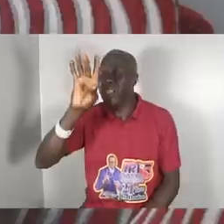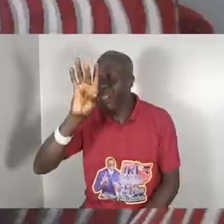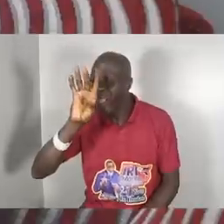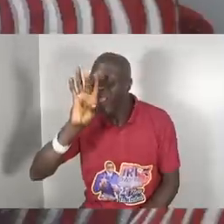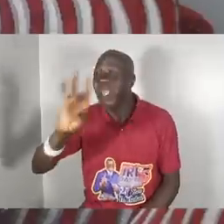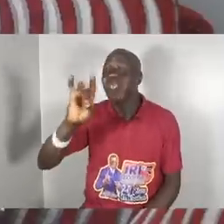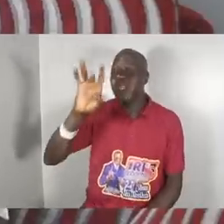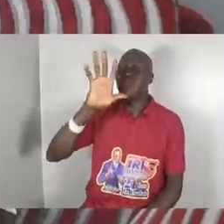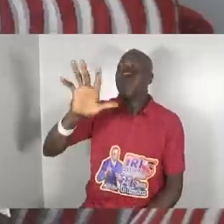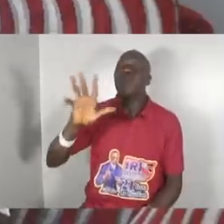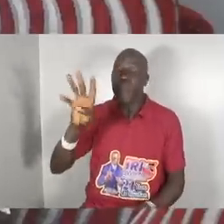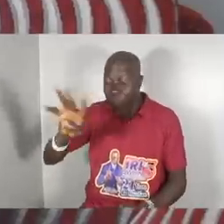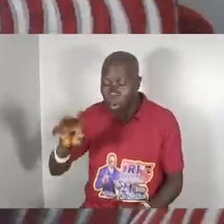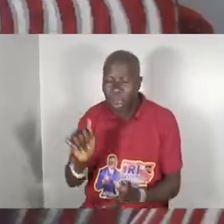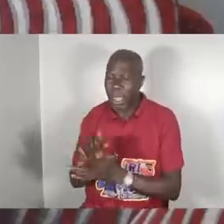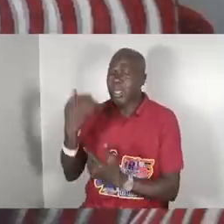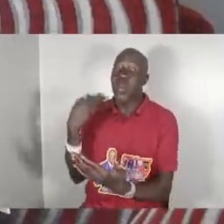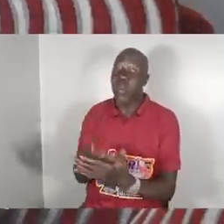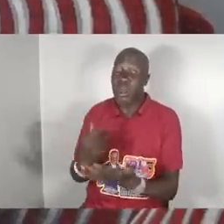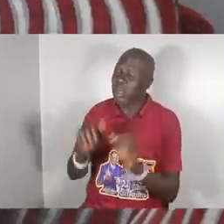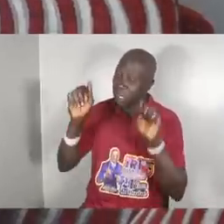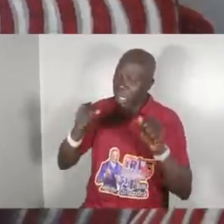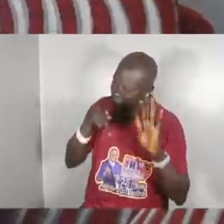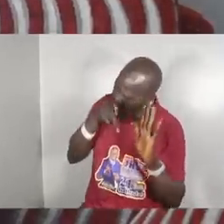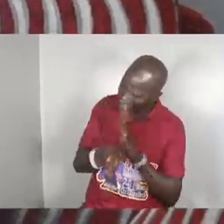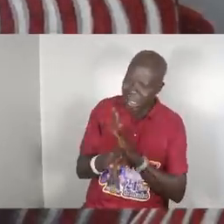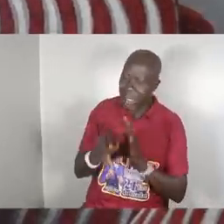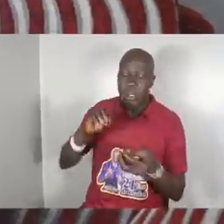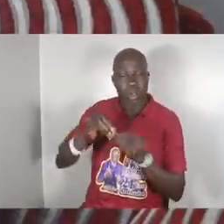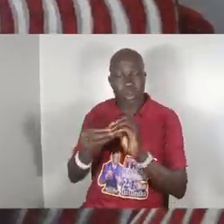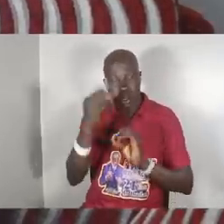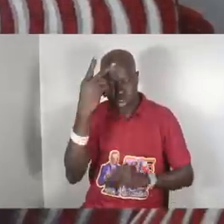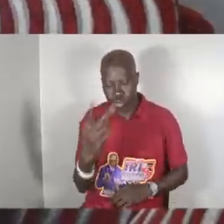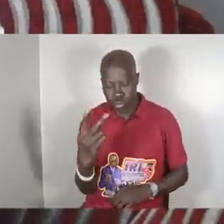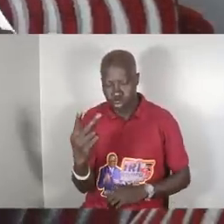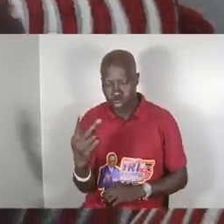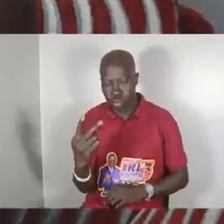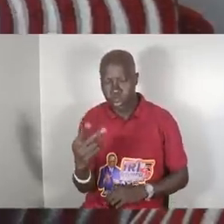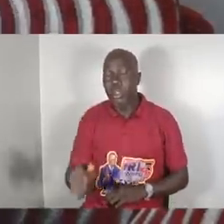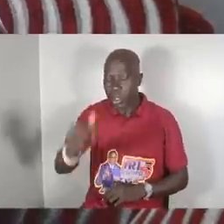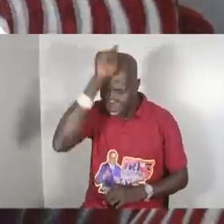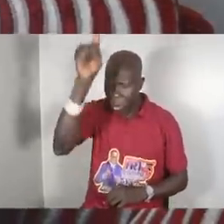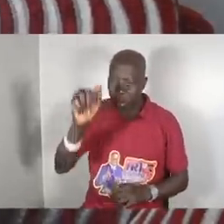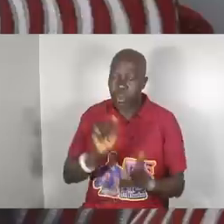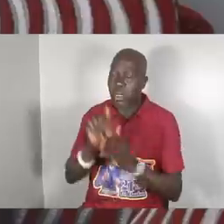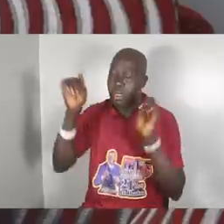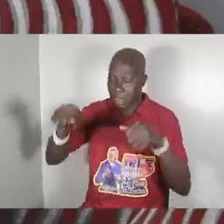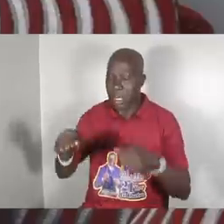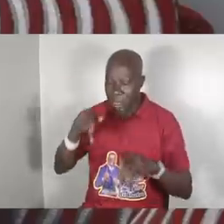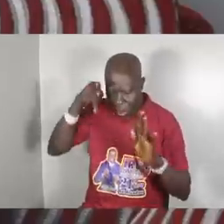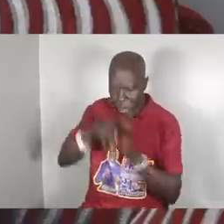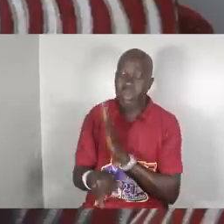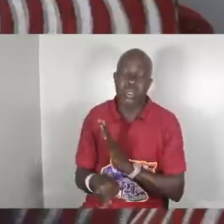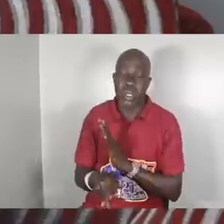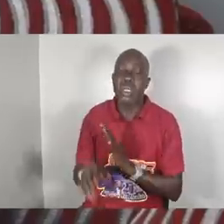1984. Ah, yeah, yeah. Ah, money can kill one. If you lack one, it can number kill. Number 2. AKG. Ignorance is the pain. I moko